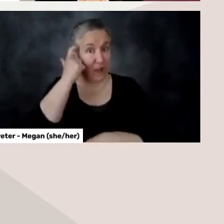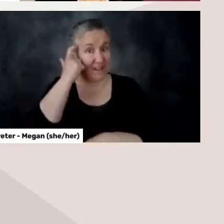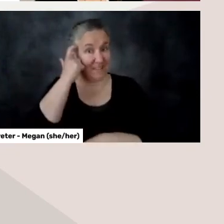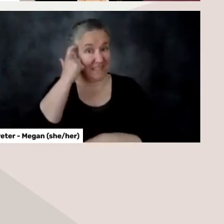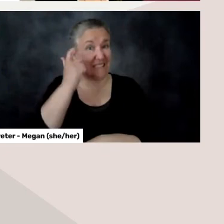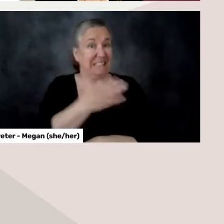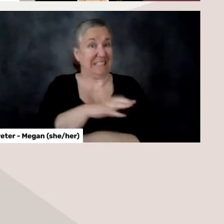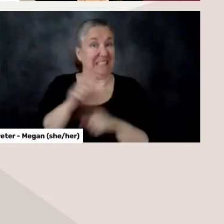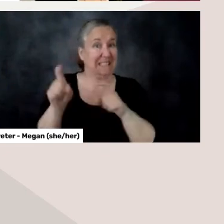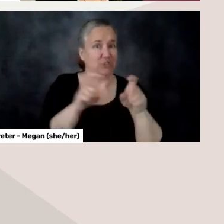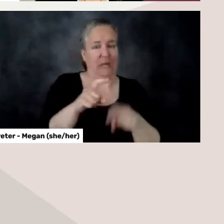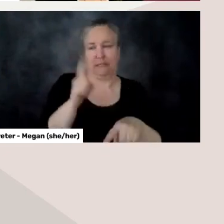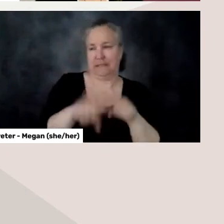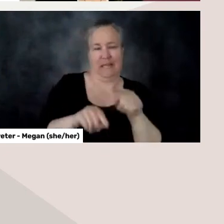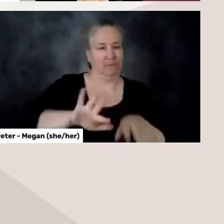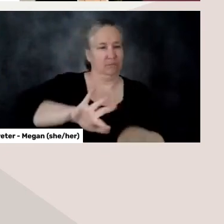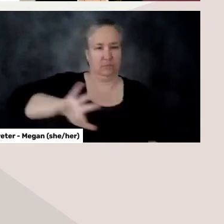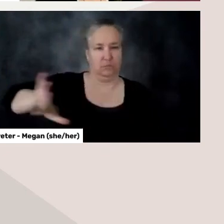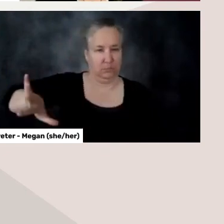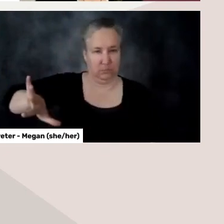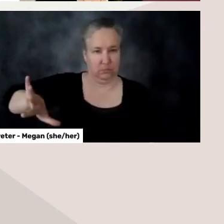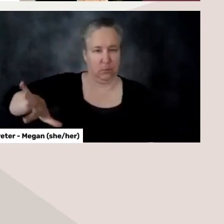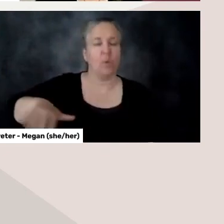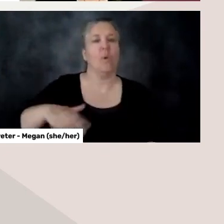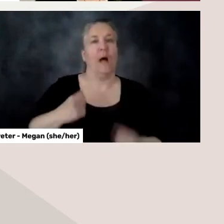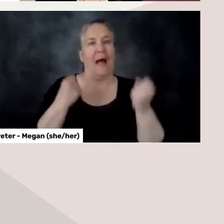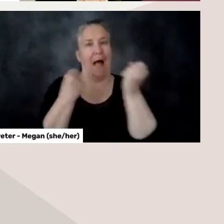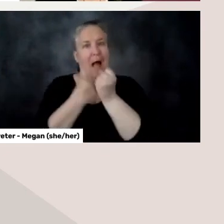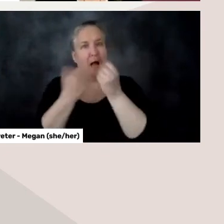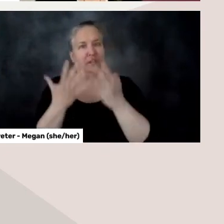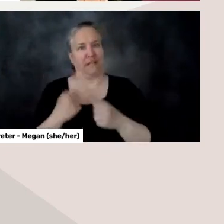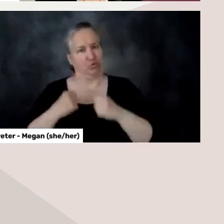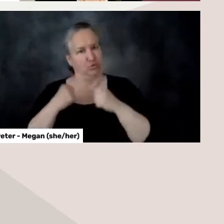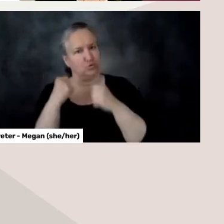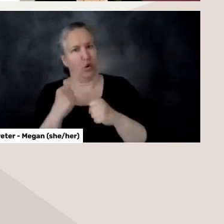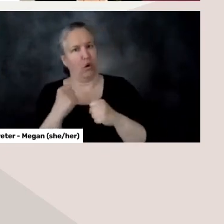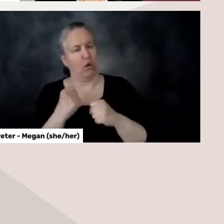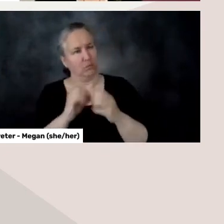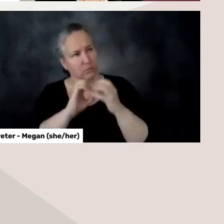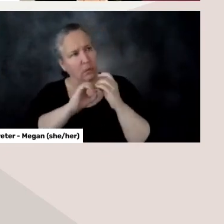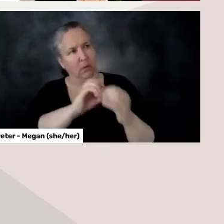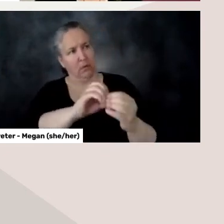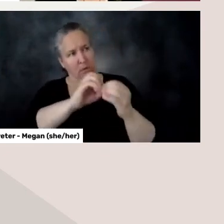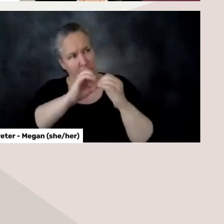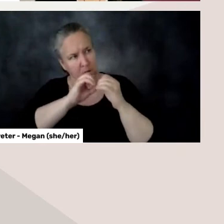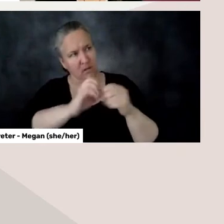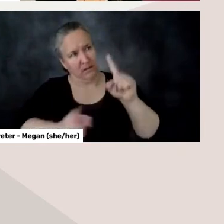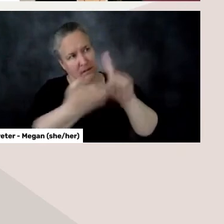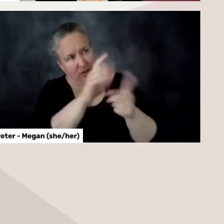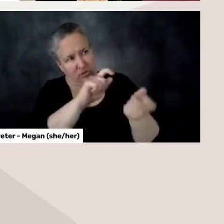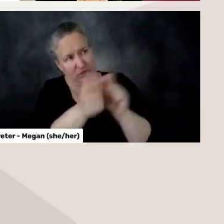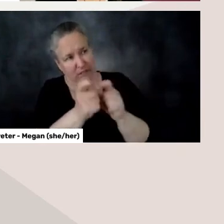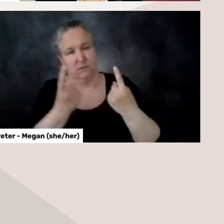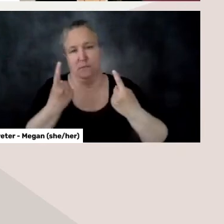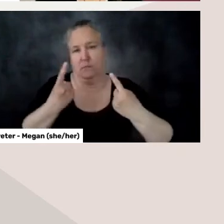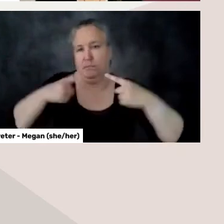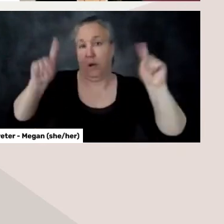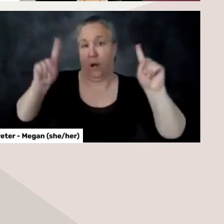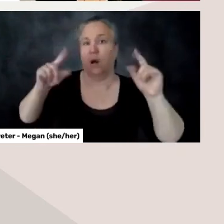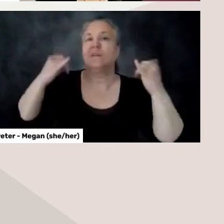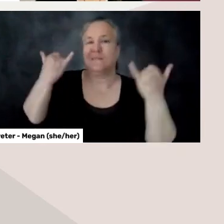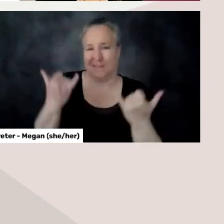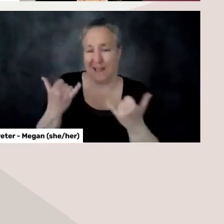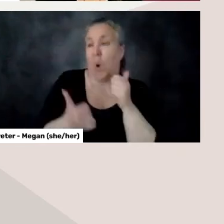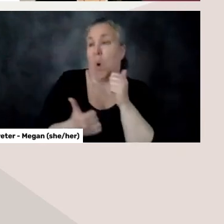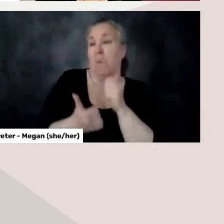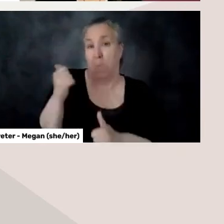trials. It took very strong advocates to advocate for this to change, and it has. And now we include